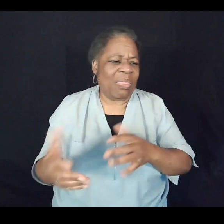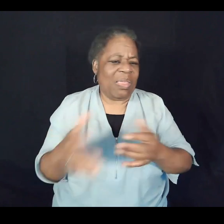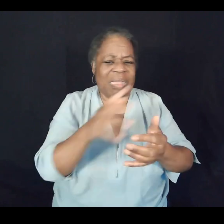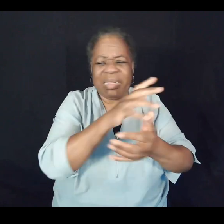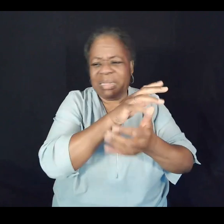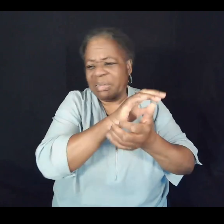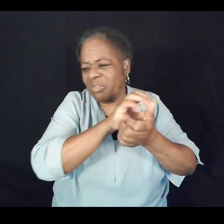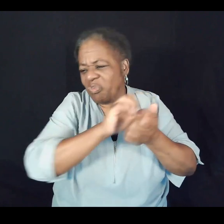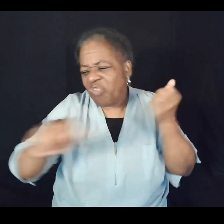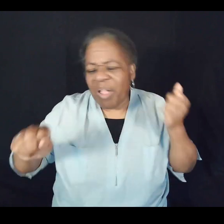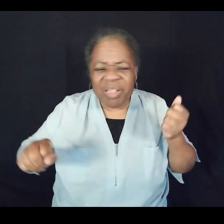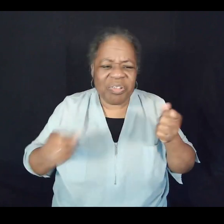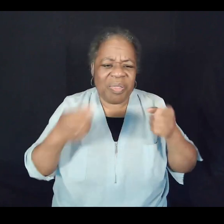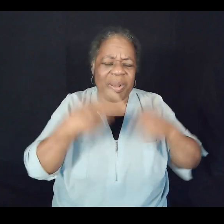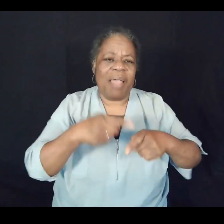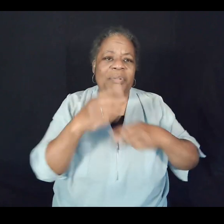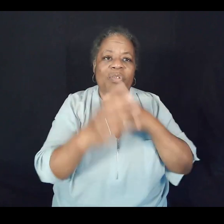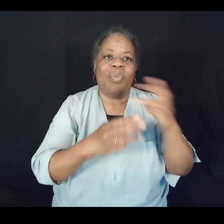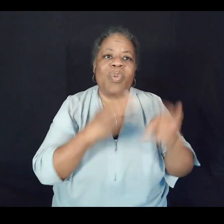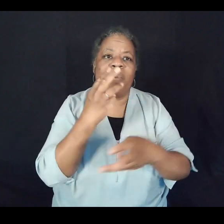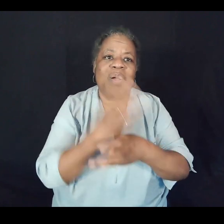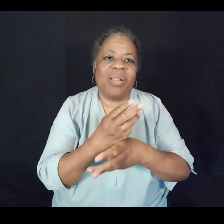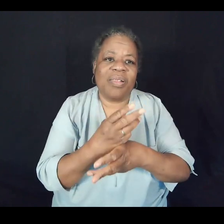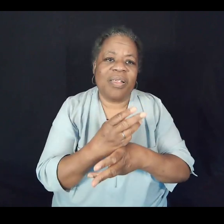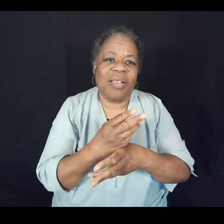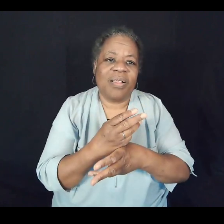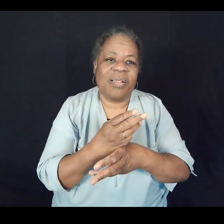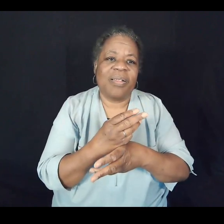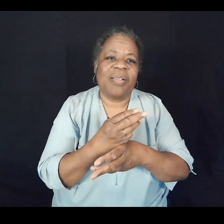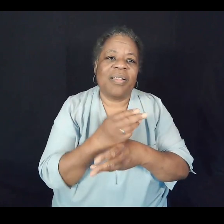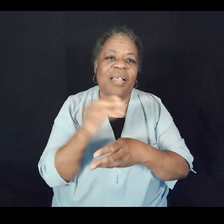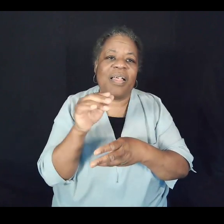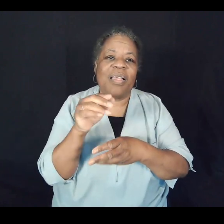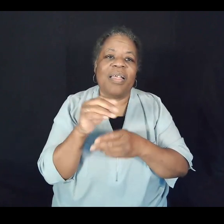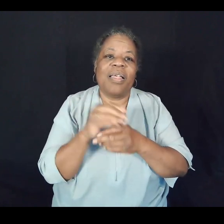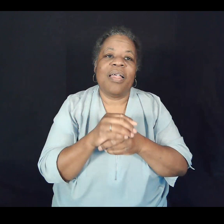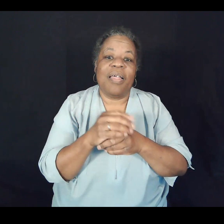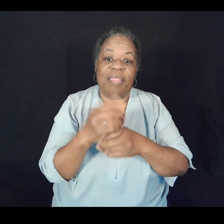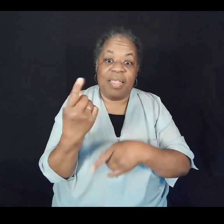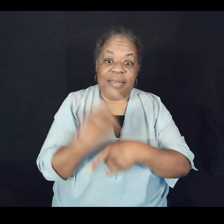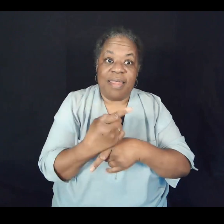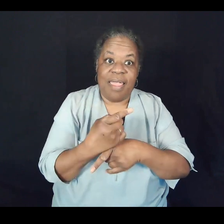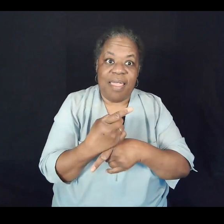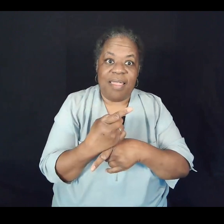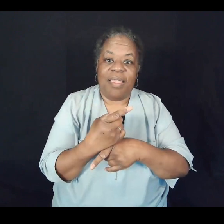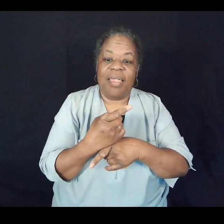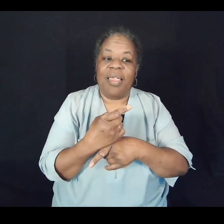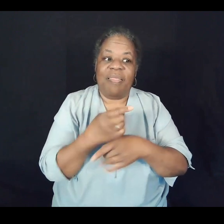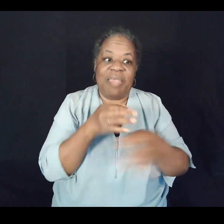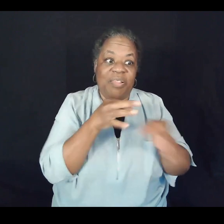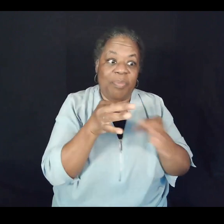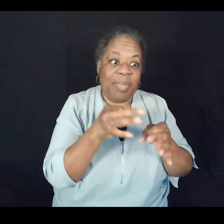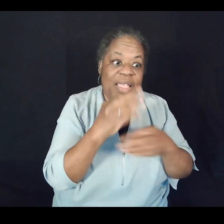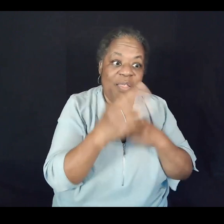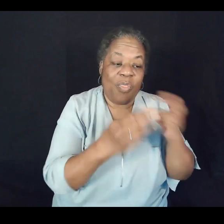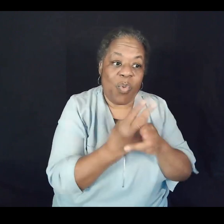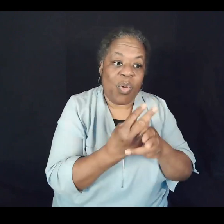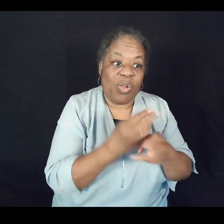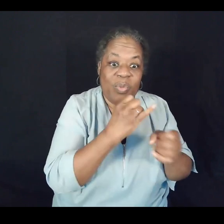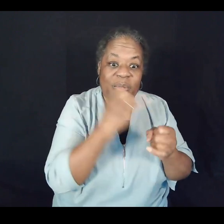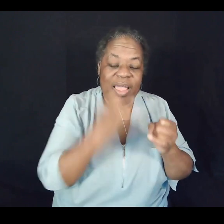going to happen to this world. On that particular day when the world was supposed to end, my dad happened to be driving me to